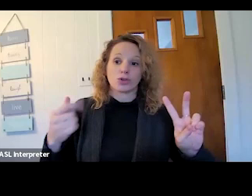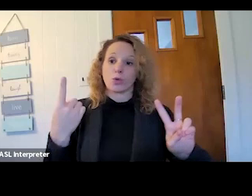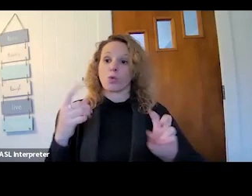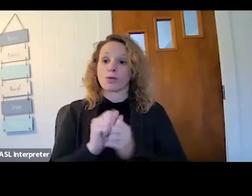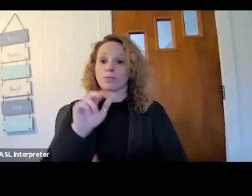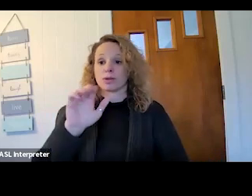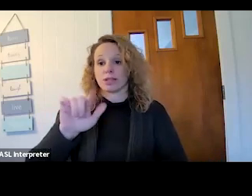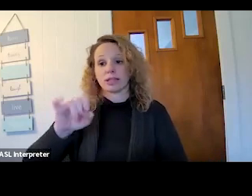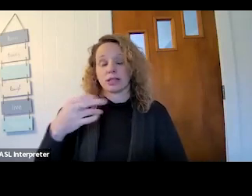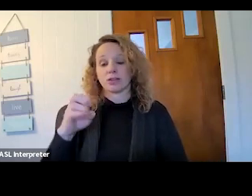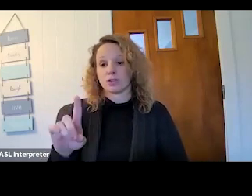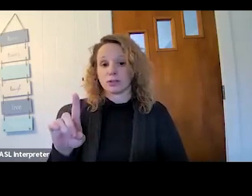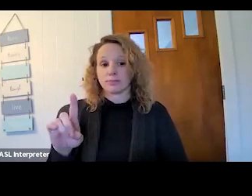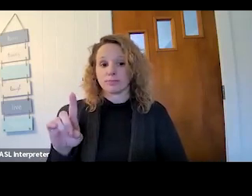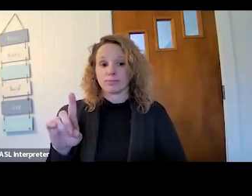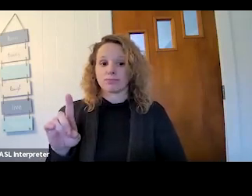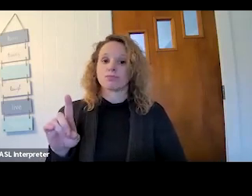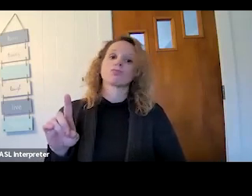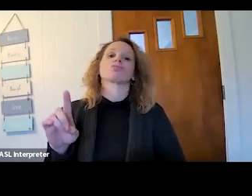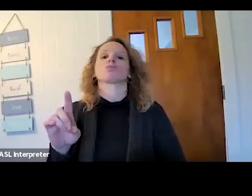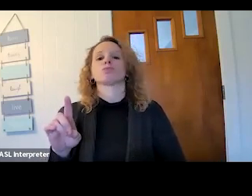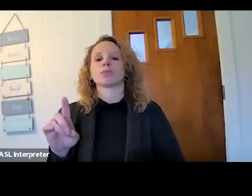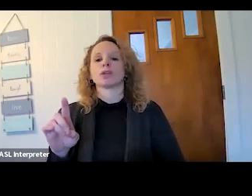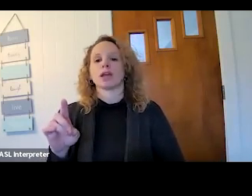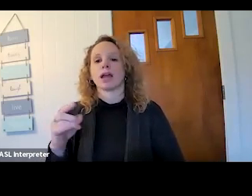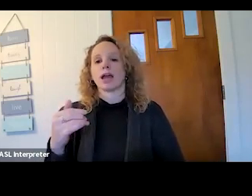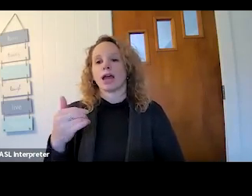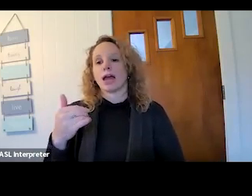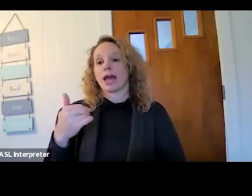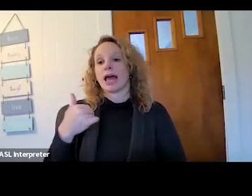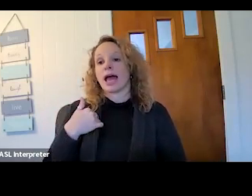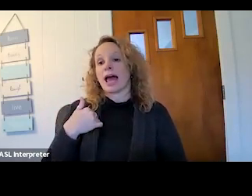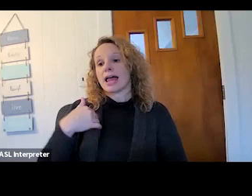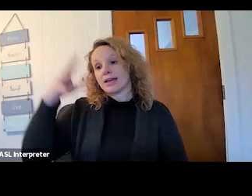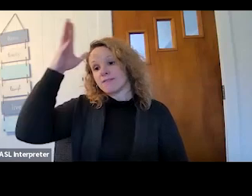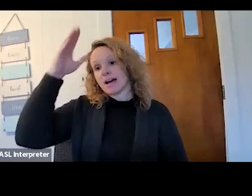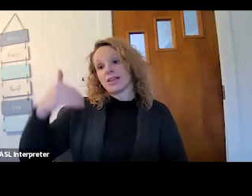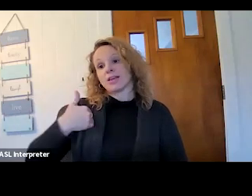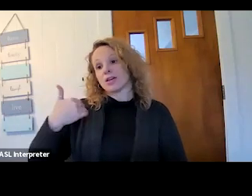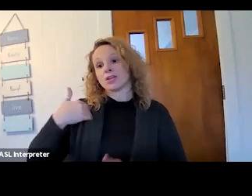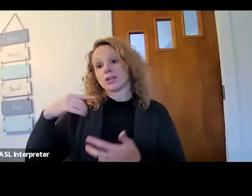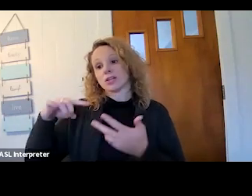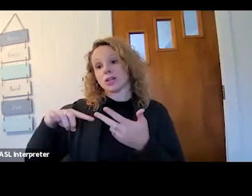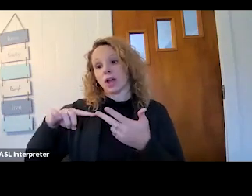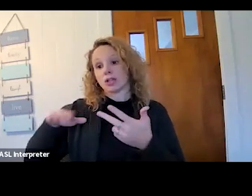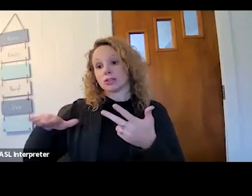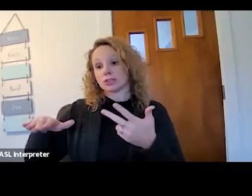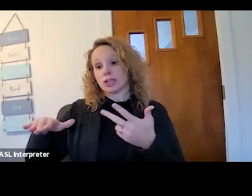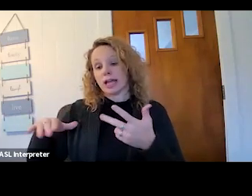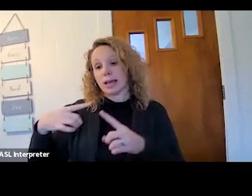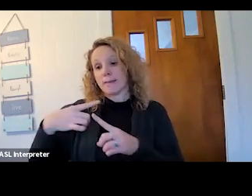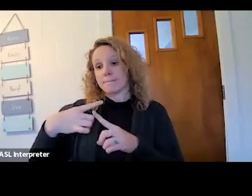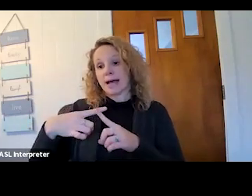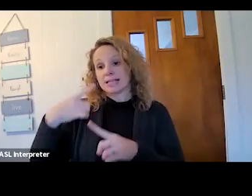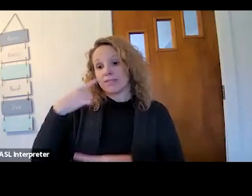problems. She presented at first court hearing with the father of the youngest child who tested positive for marijuana.